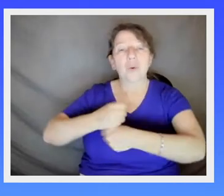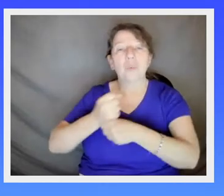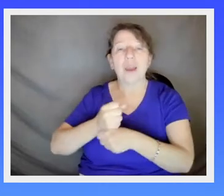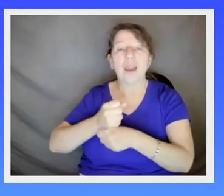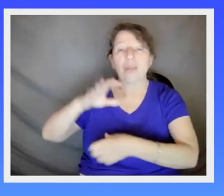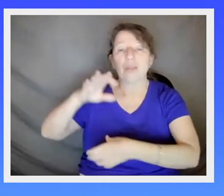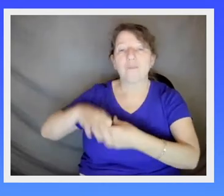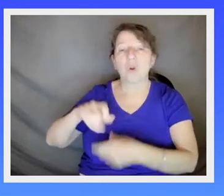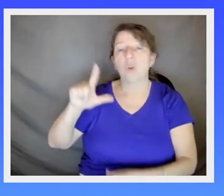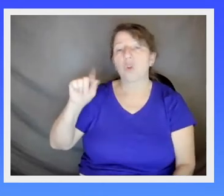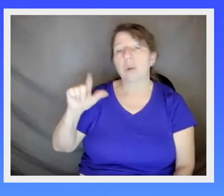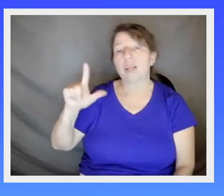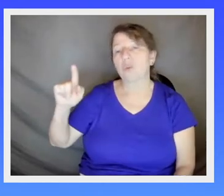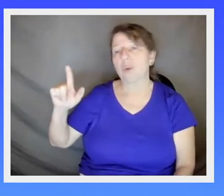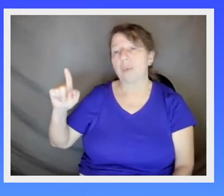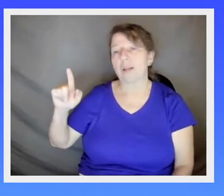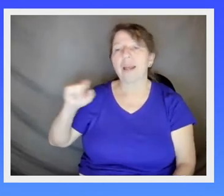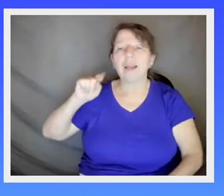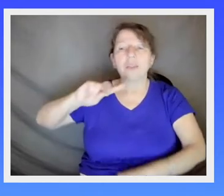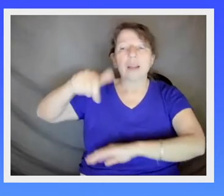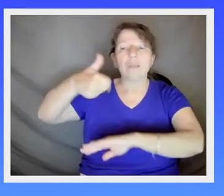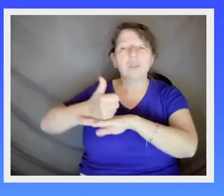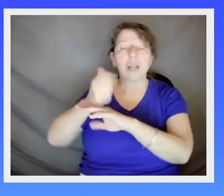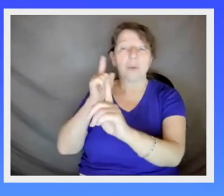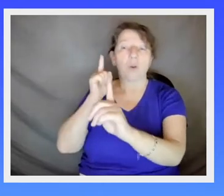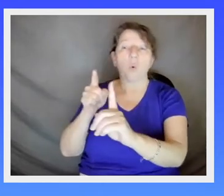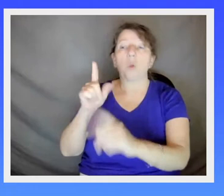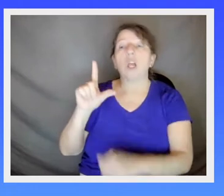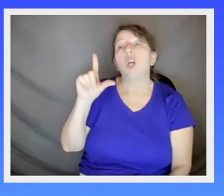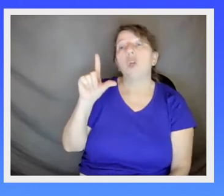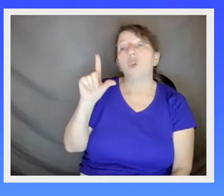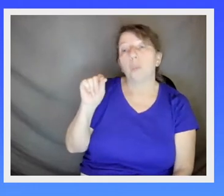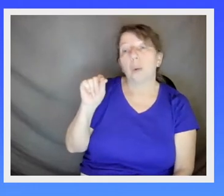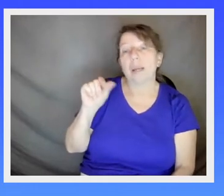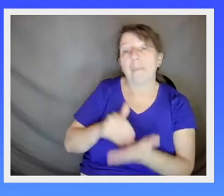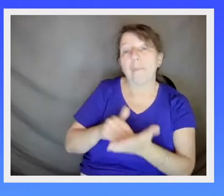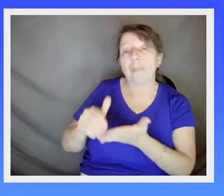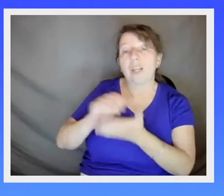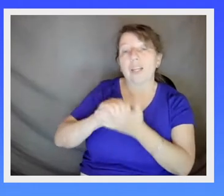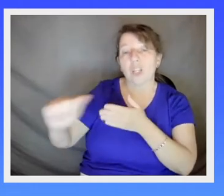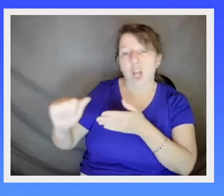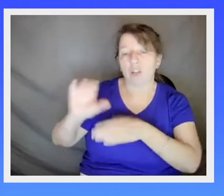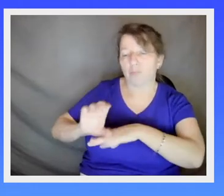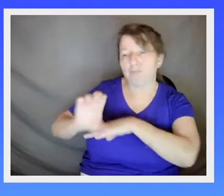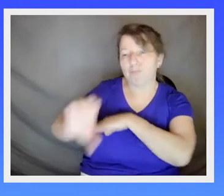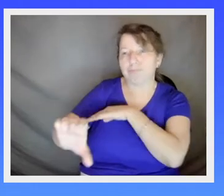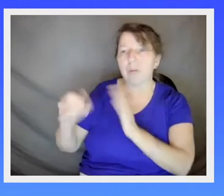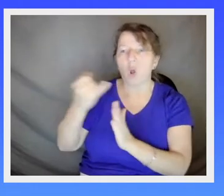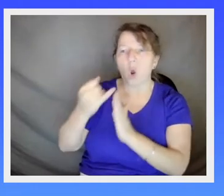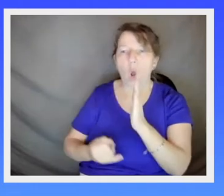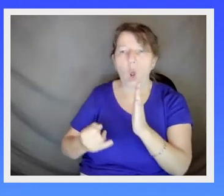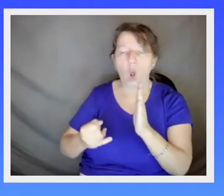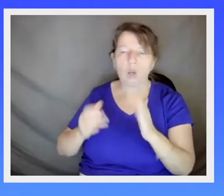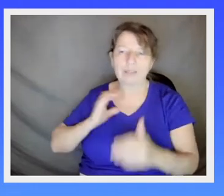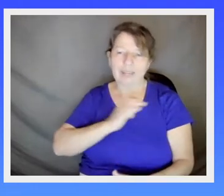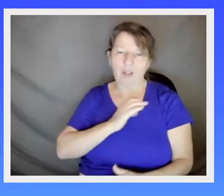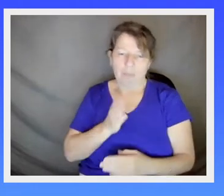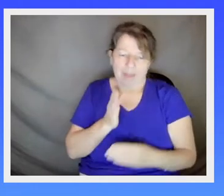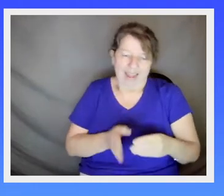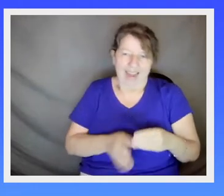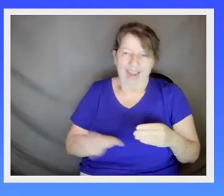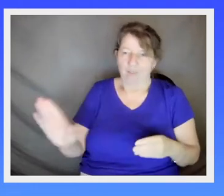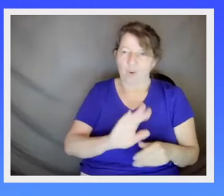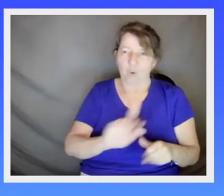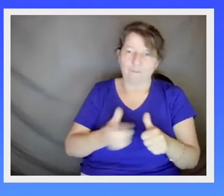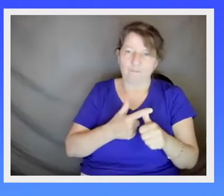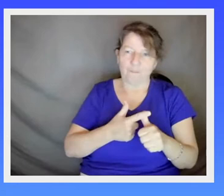goal of $20 million of an annual allocation of city support for arts and culture by the end of your first term. What